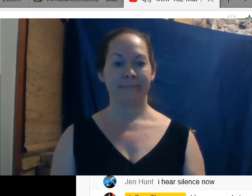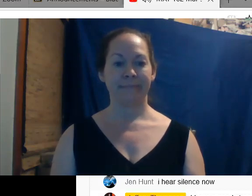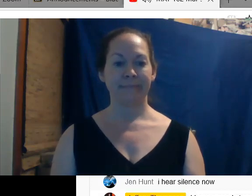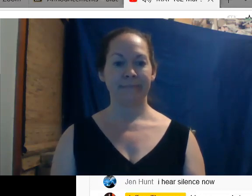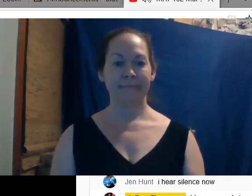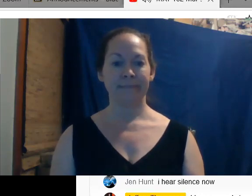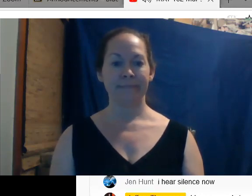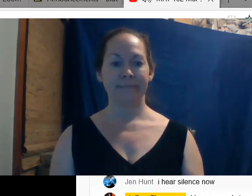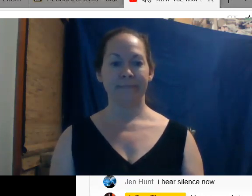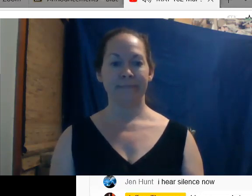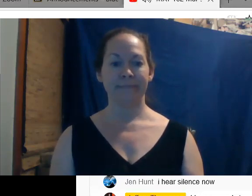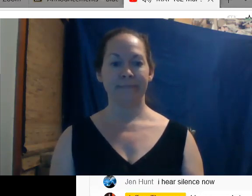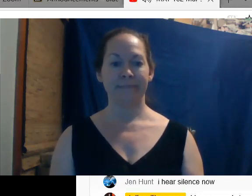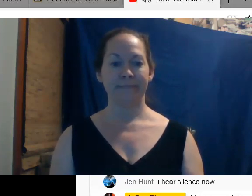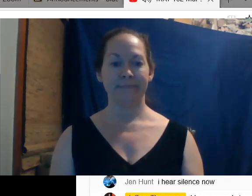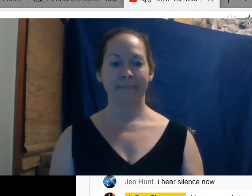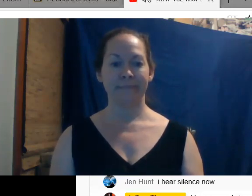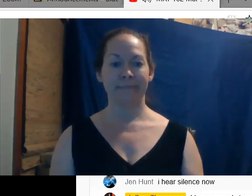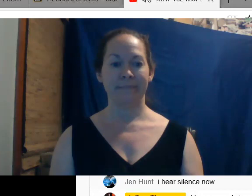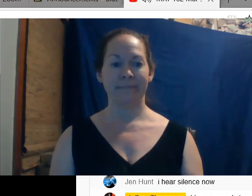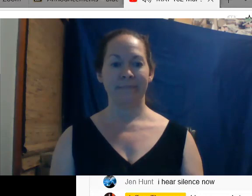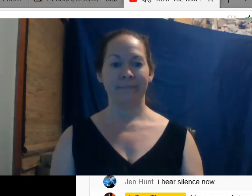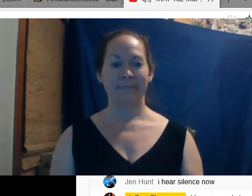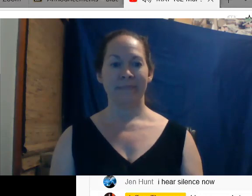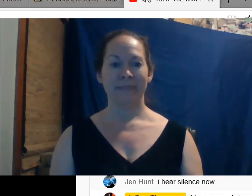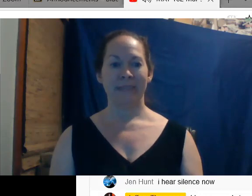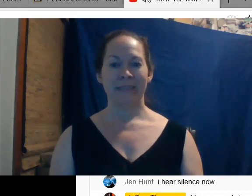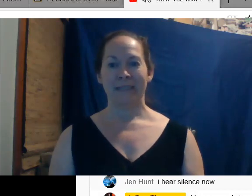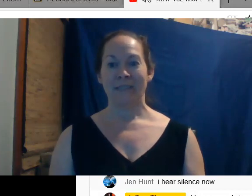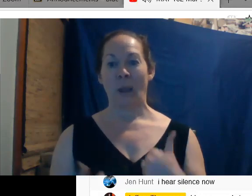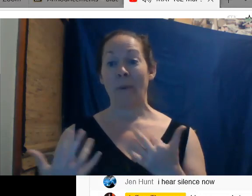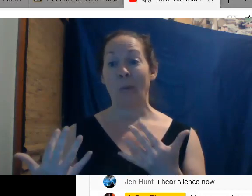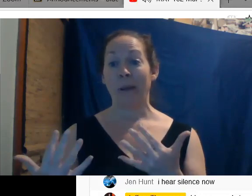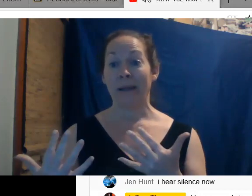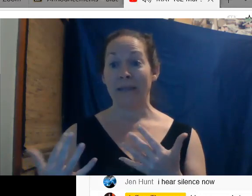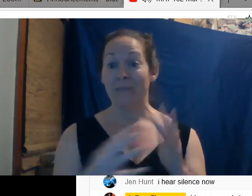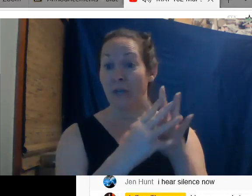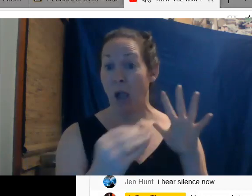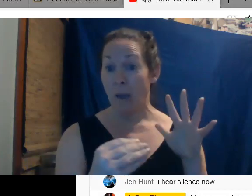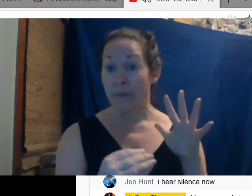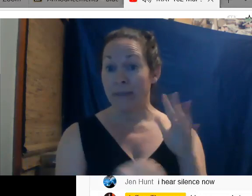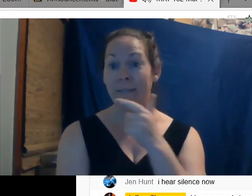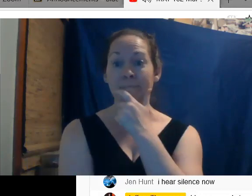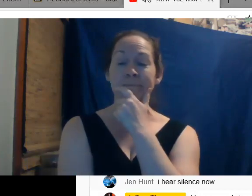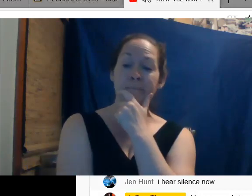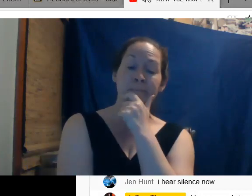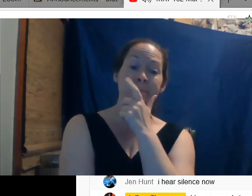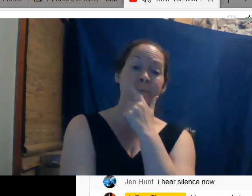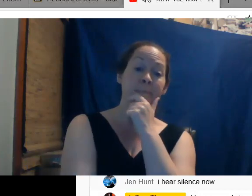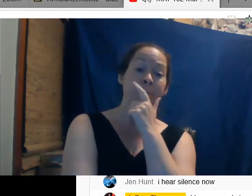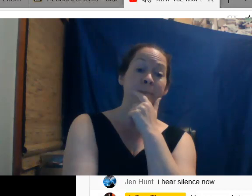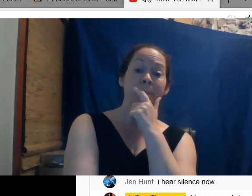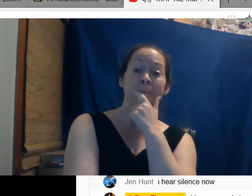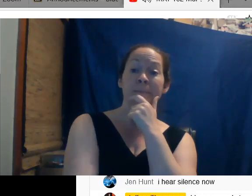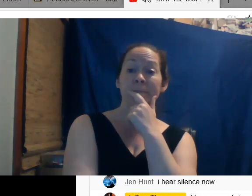See this, whereas in class I'd keep looking at your pencils to see if you're still writing or not. But for here, I'll just watch the clock tick a little bit.